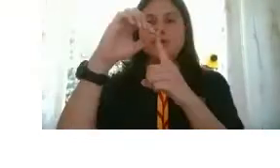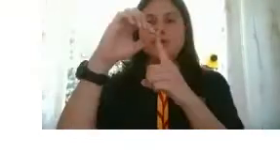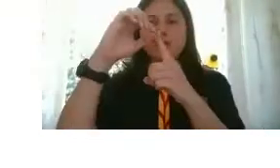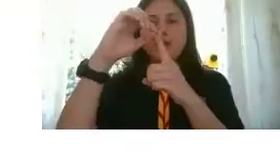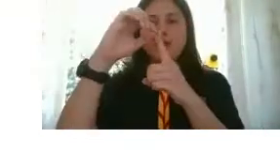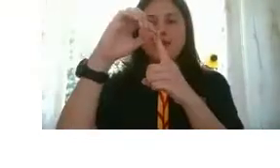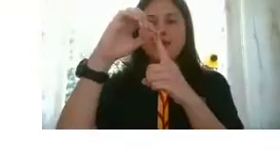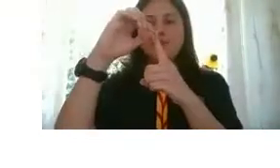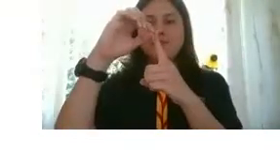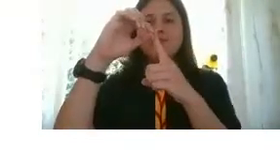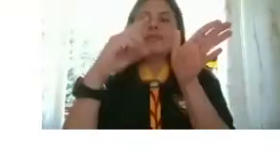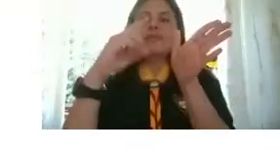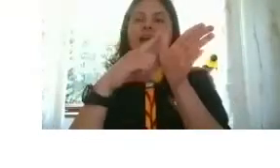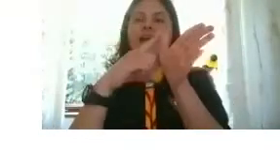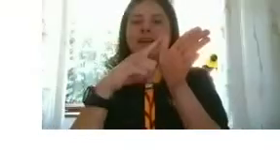do